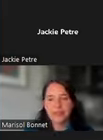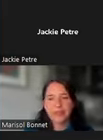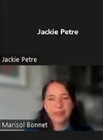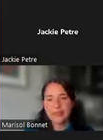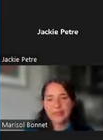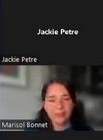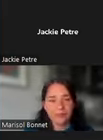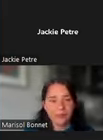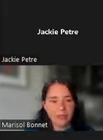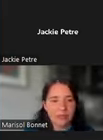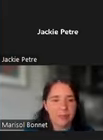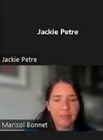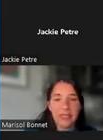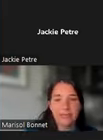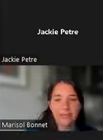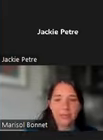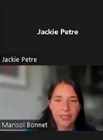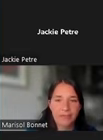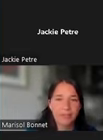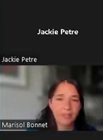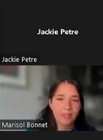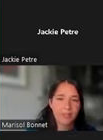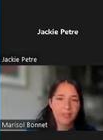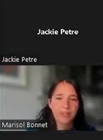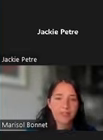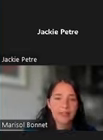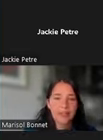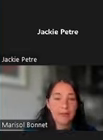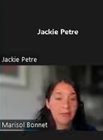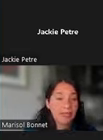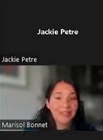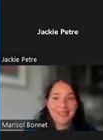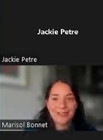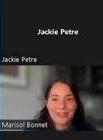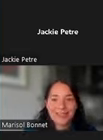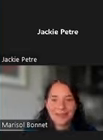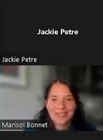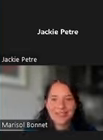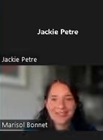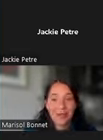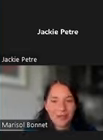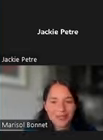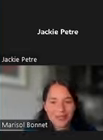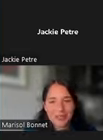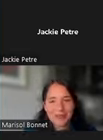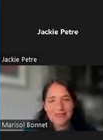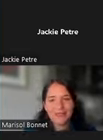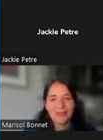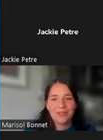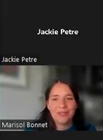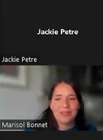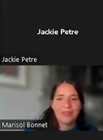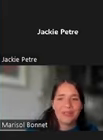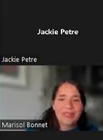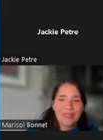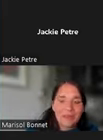are delighted to really be a platform for that. I'm not exaggerating when I say hundreds of people have